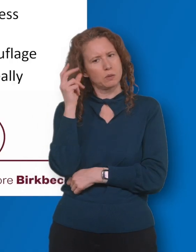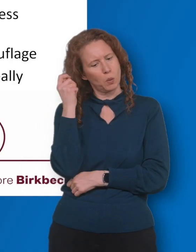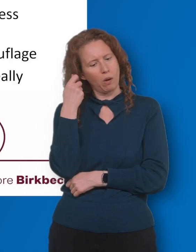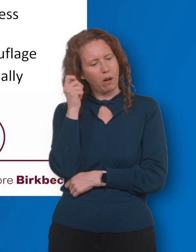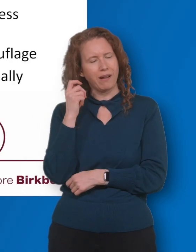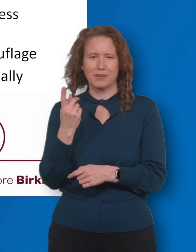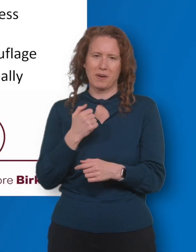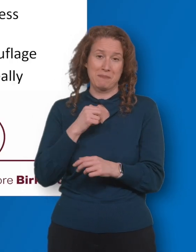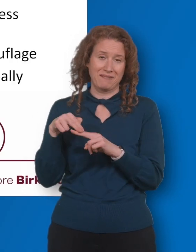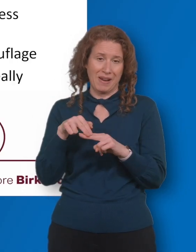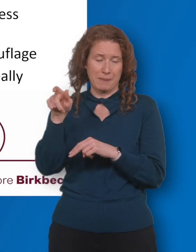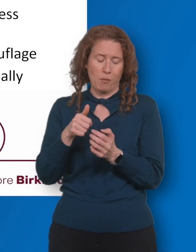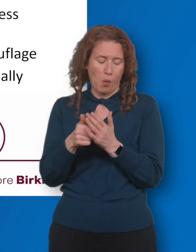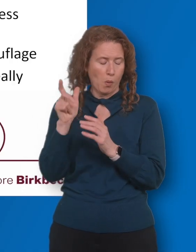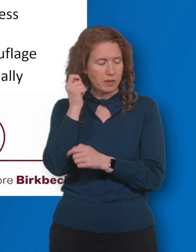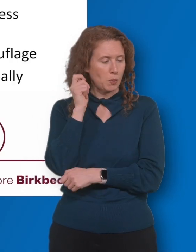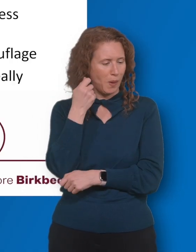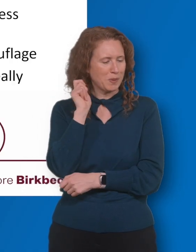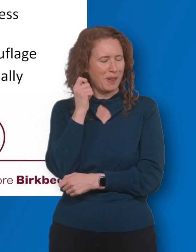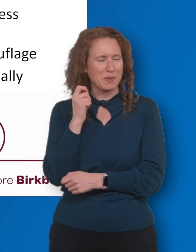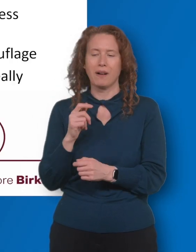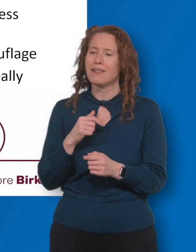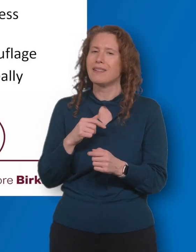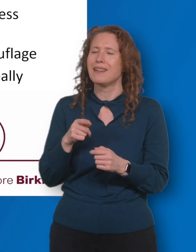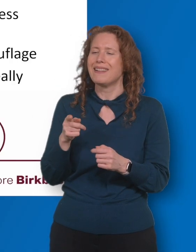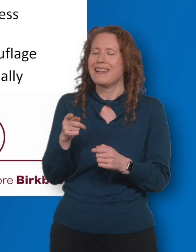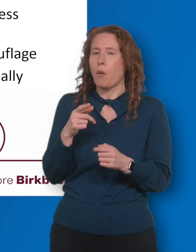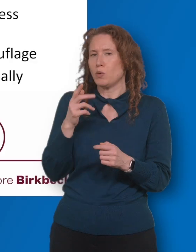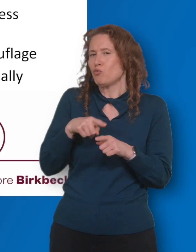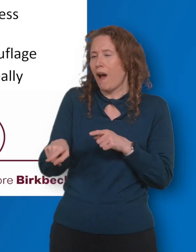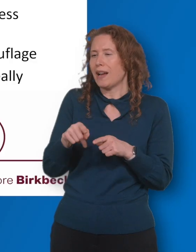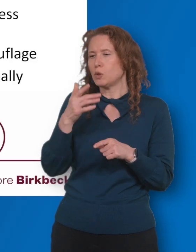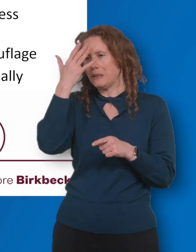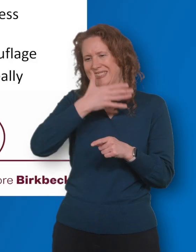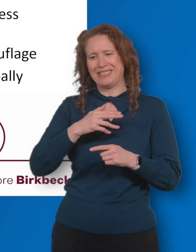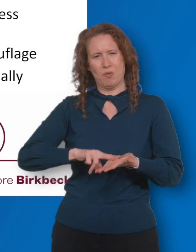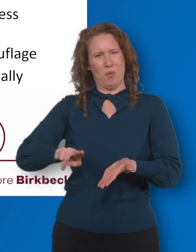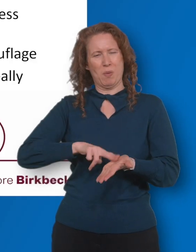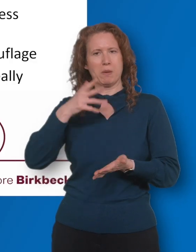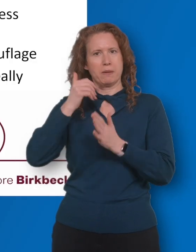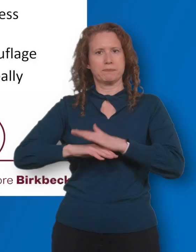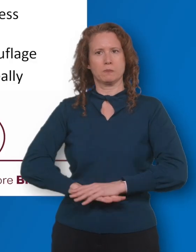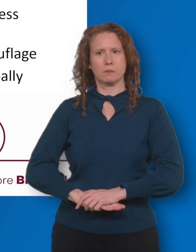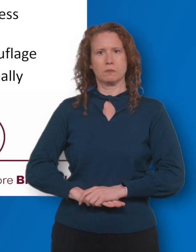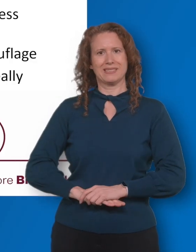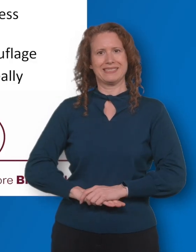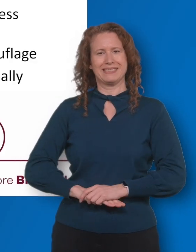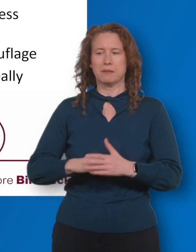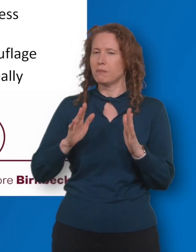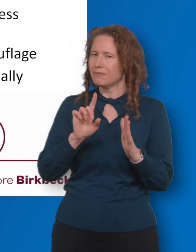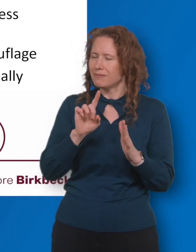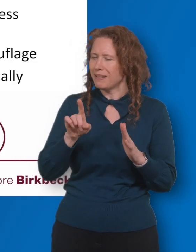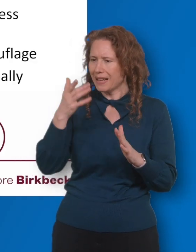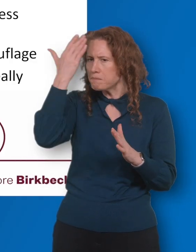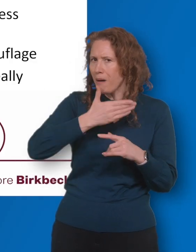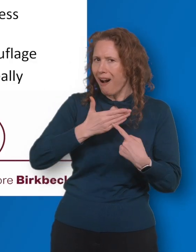my family members always does. So not to do that, so you appear more typical. And actually, existing measures